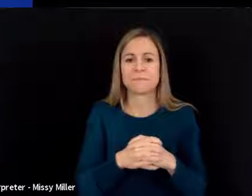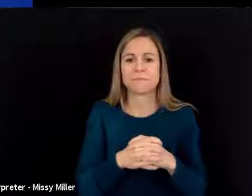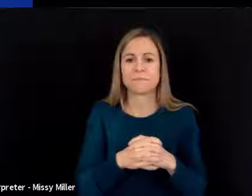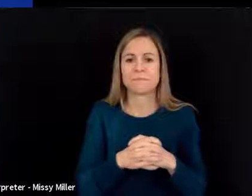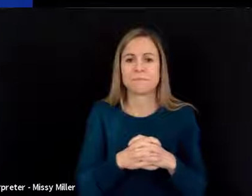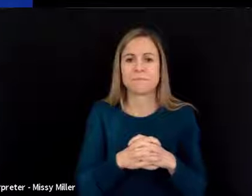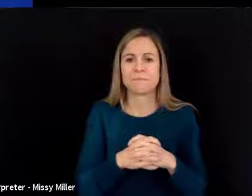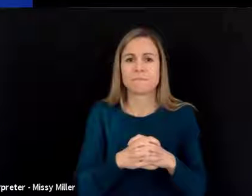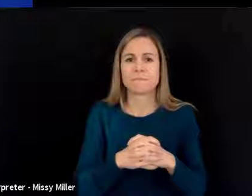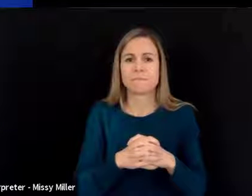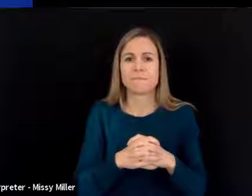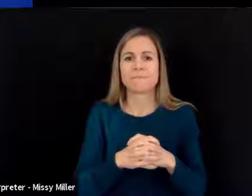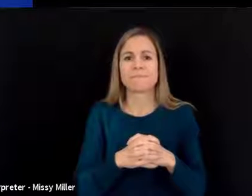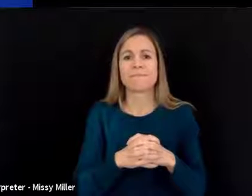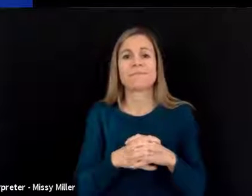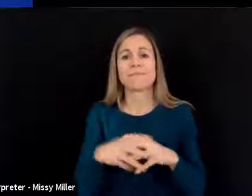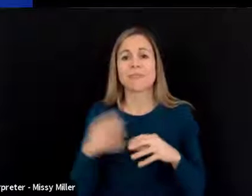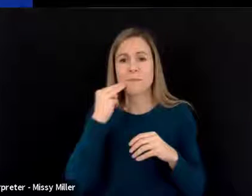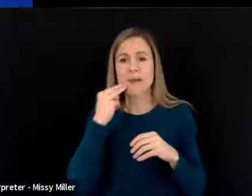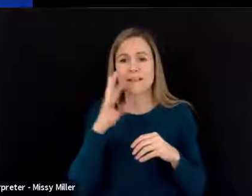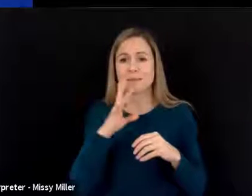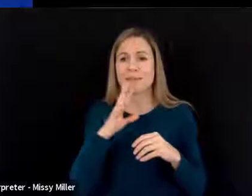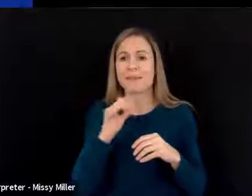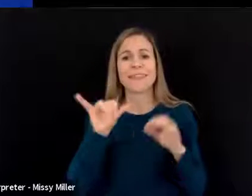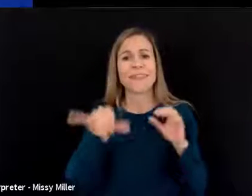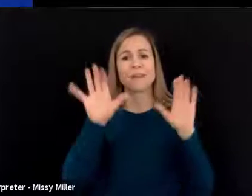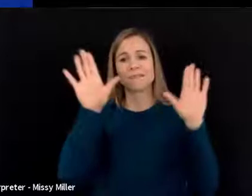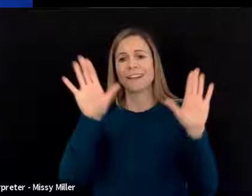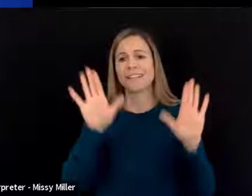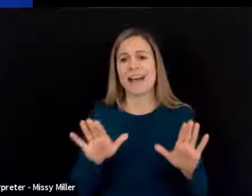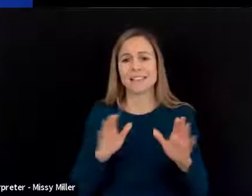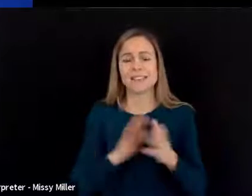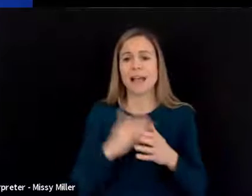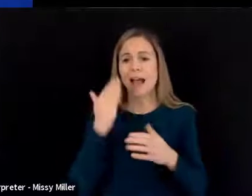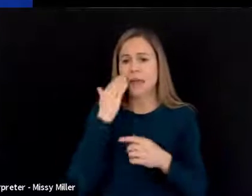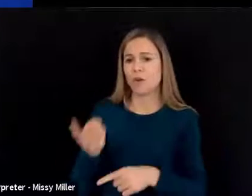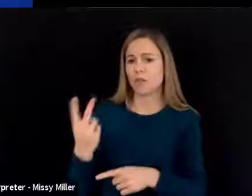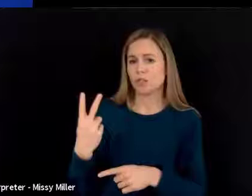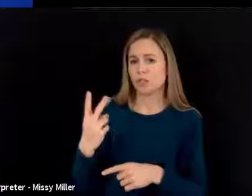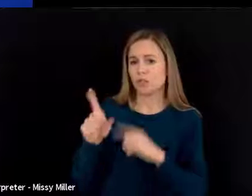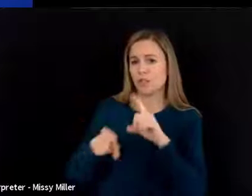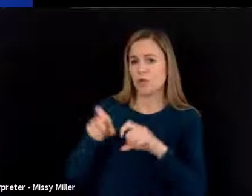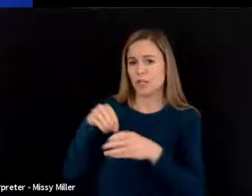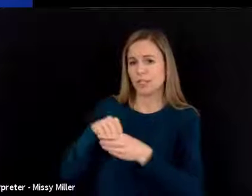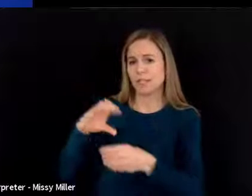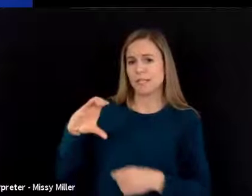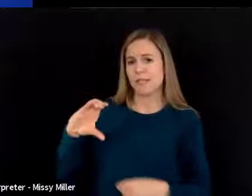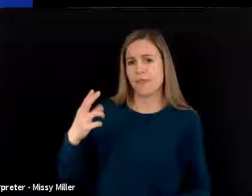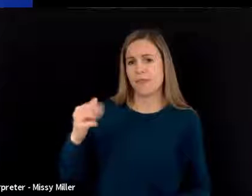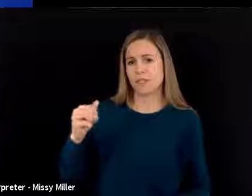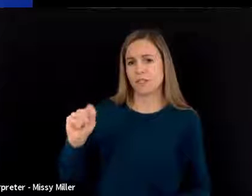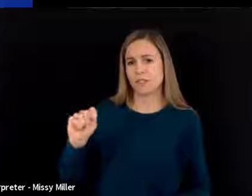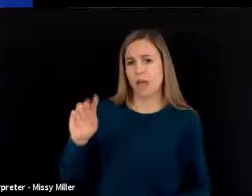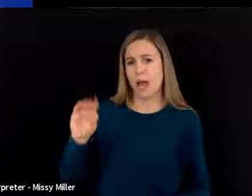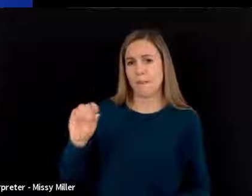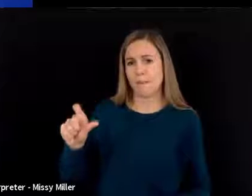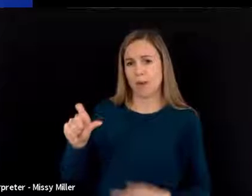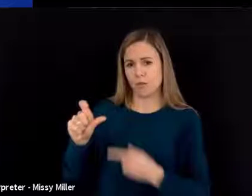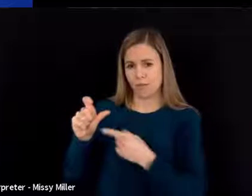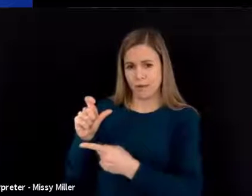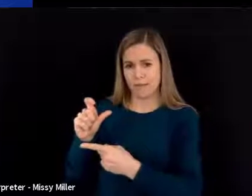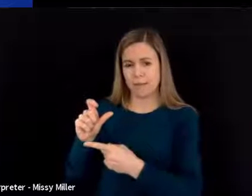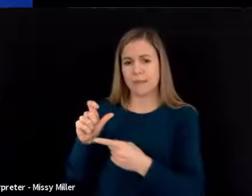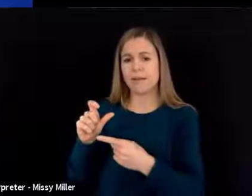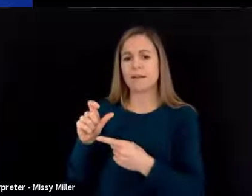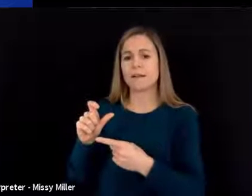Ladies, that was fantastic. This is Marilyn speaking. There's 2 questions here in the chat box I want to grab real quick here. I